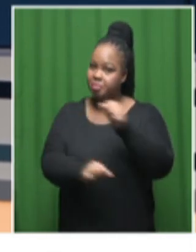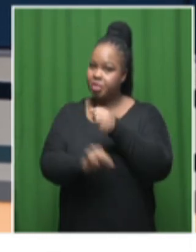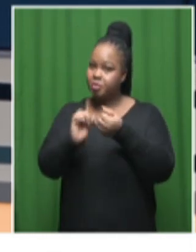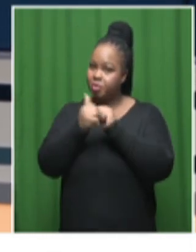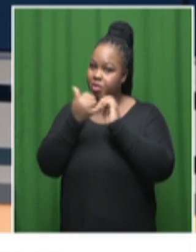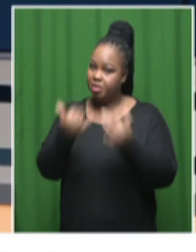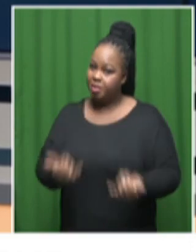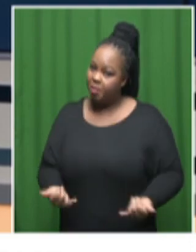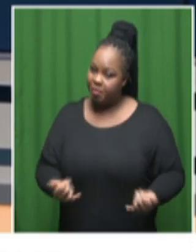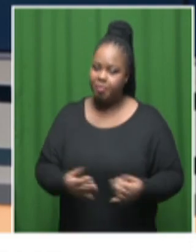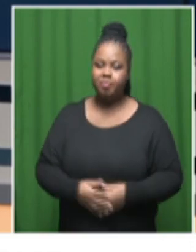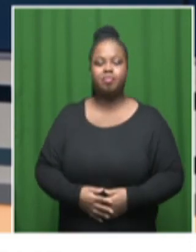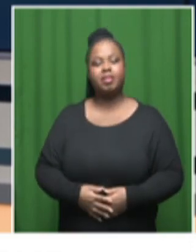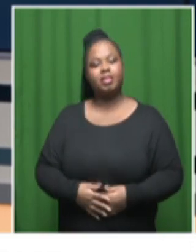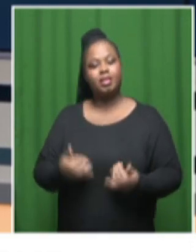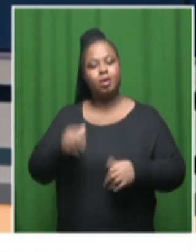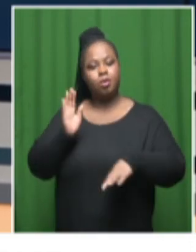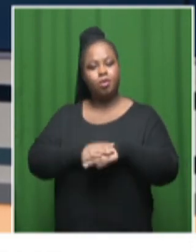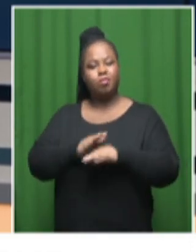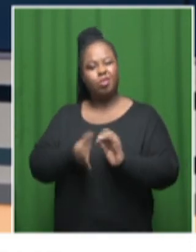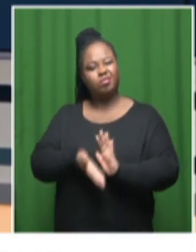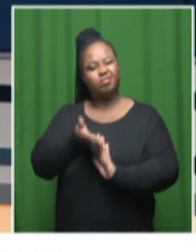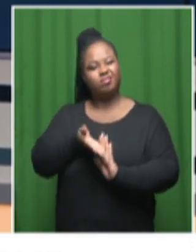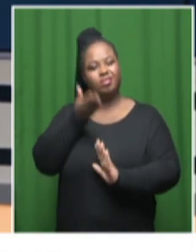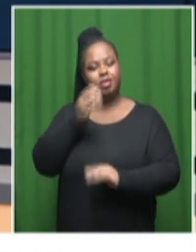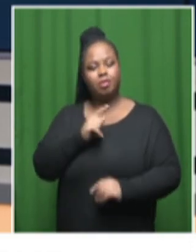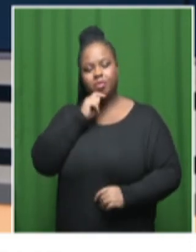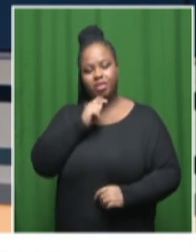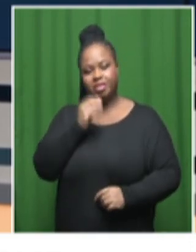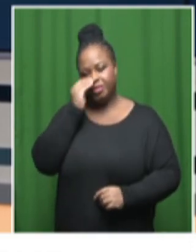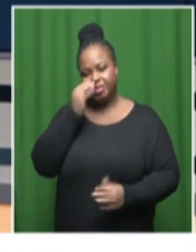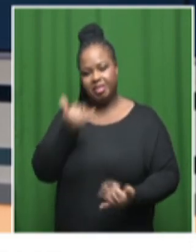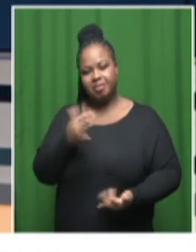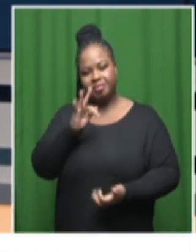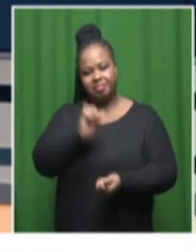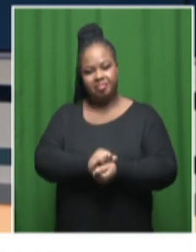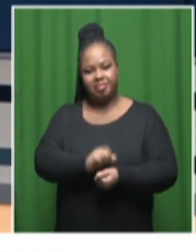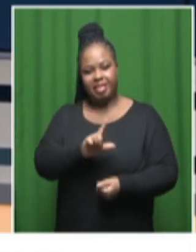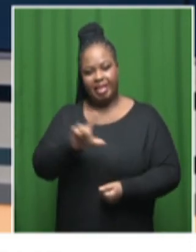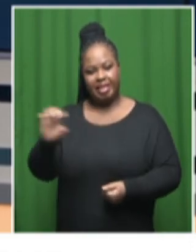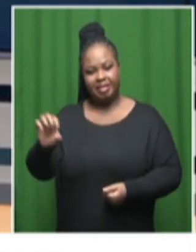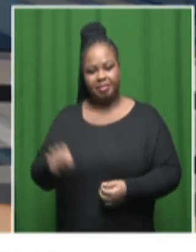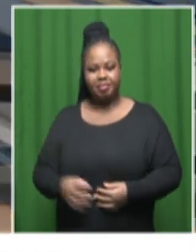sports bulletin in this hour. Let's get you up to date with your morning headlines with Leanne.